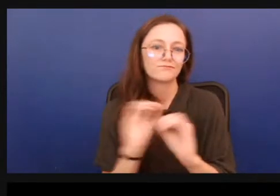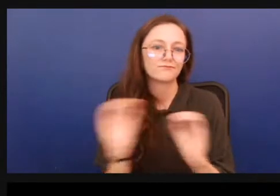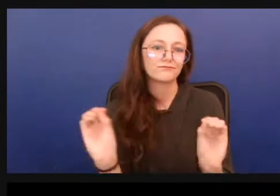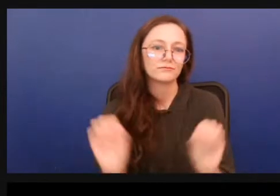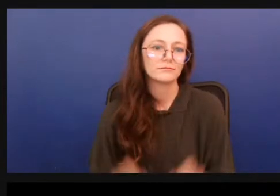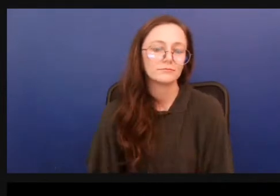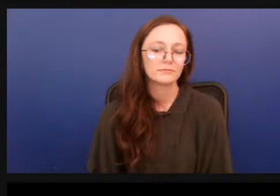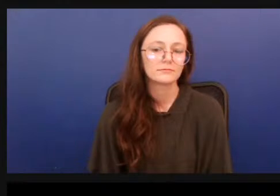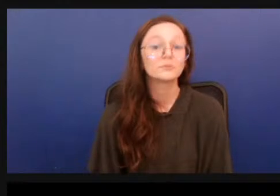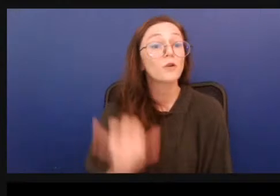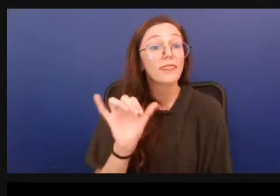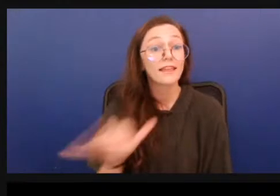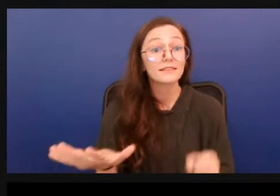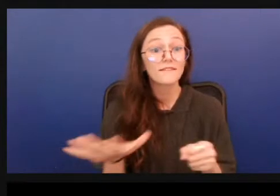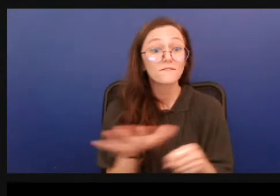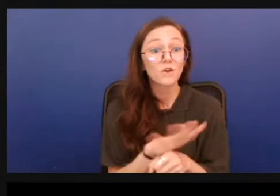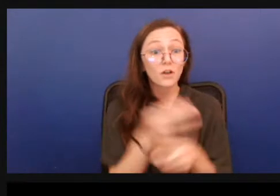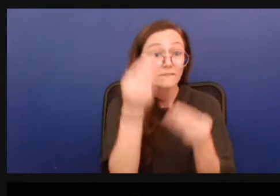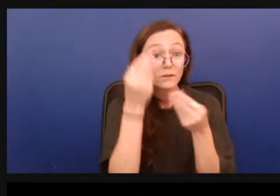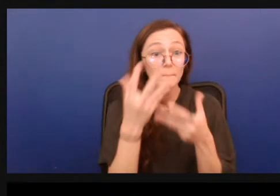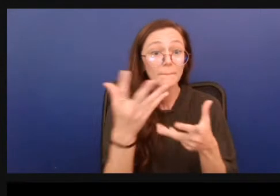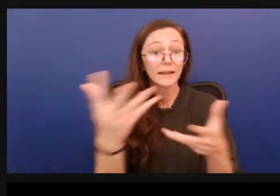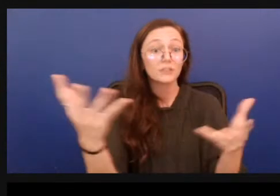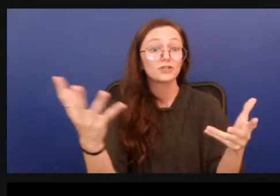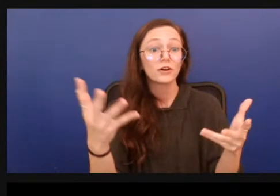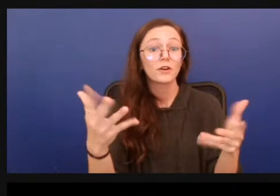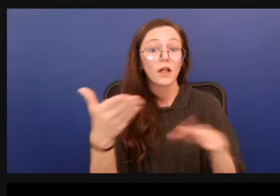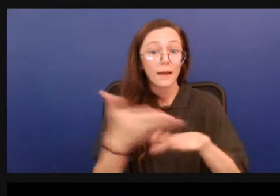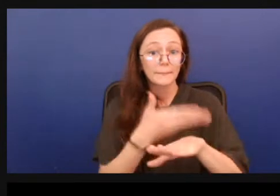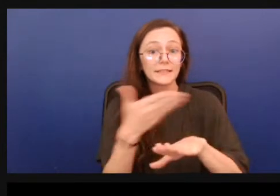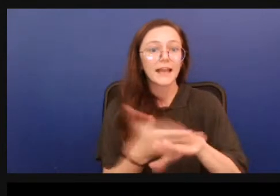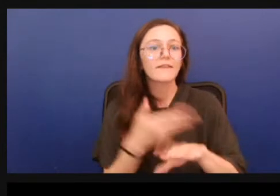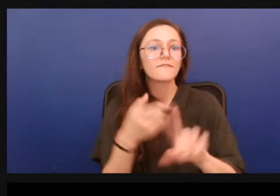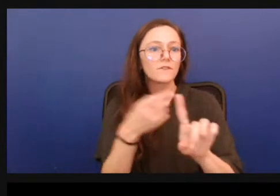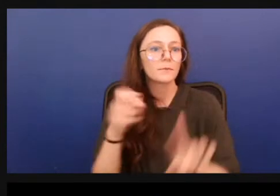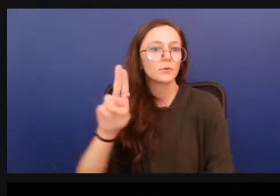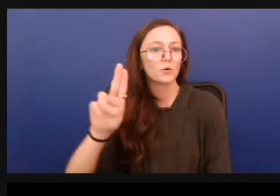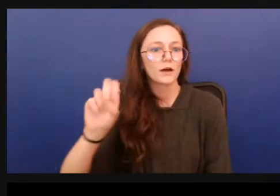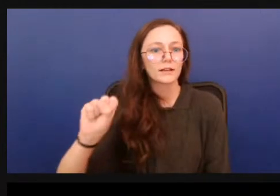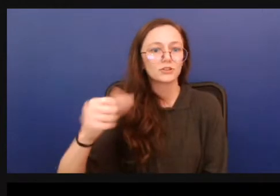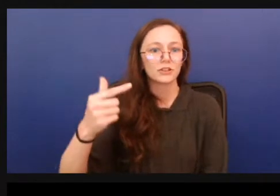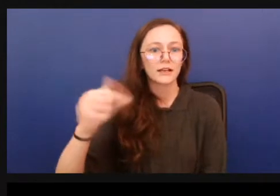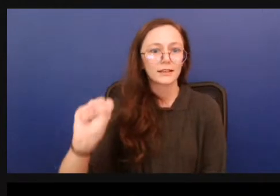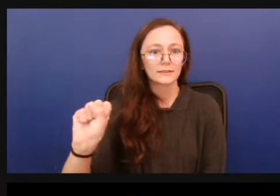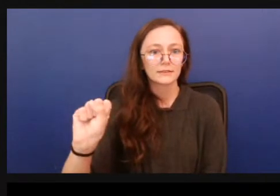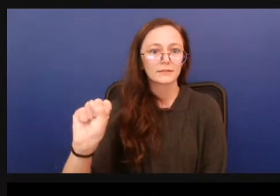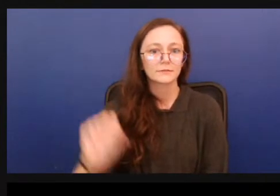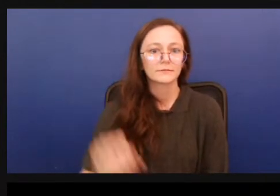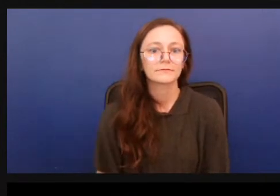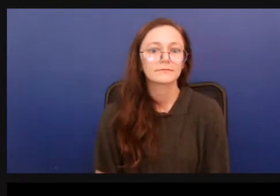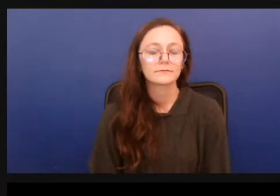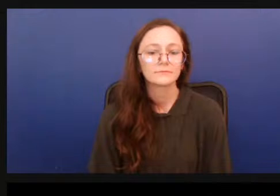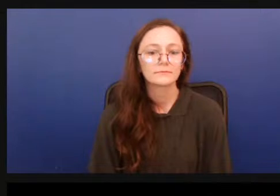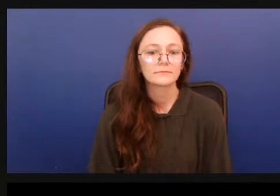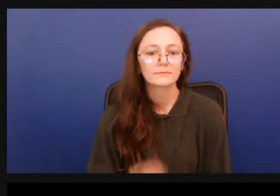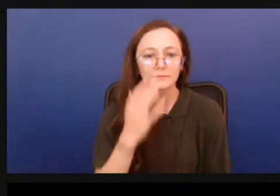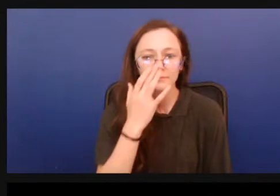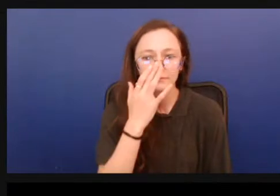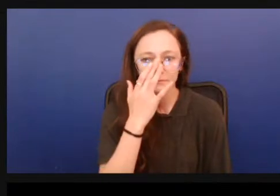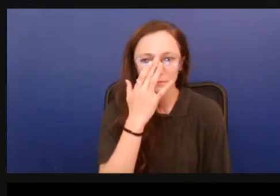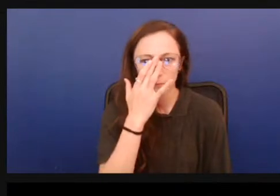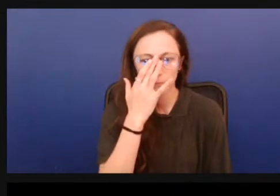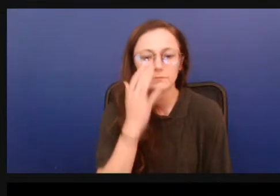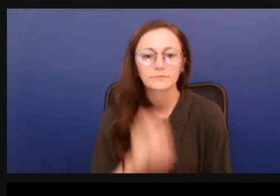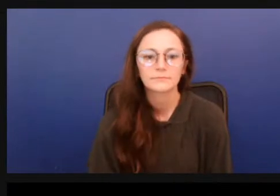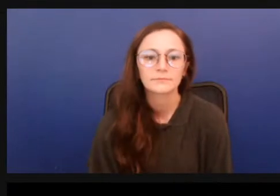So that's the full informational update from the USGS. I thought we could explore this